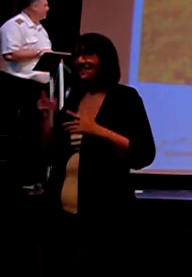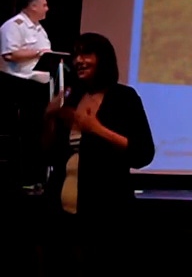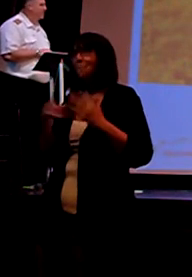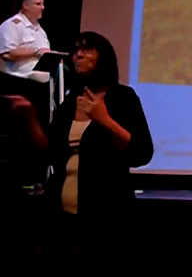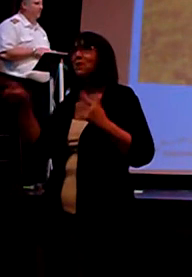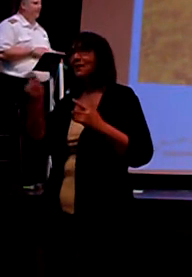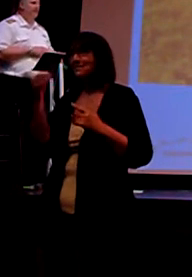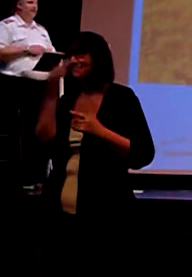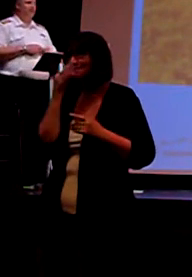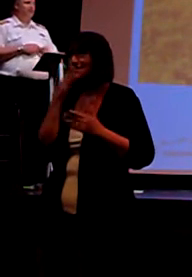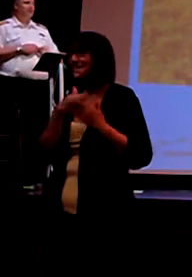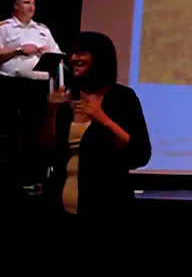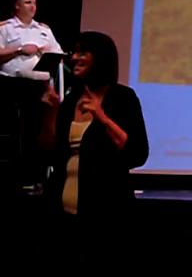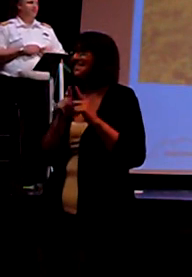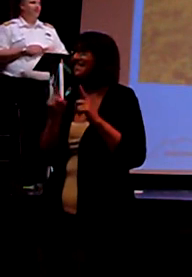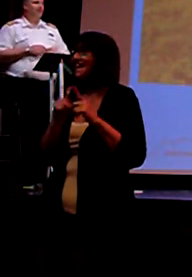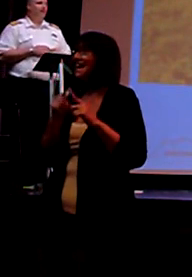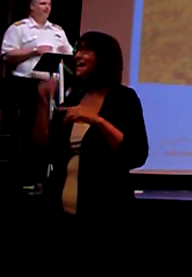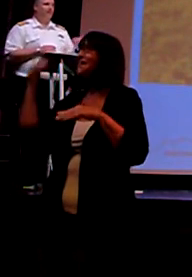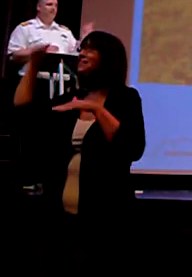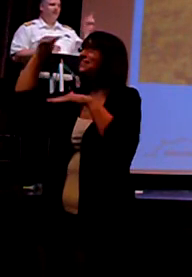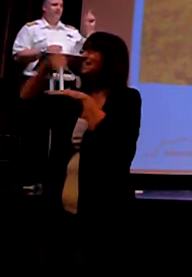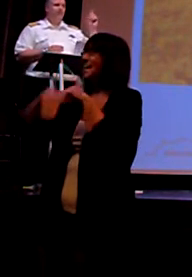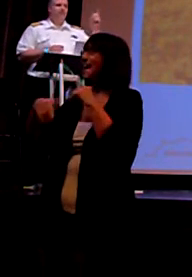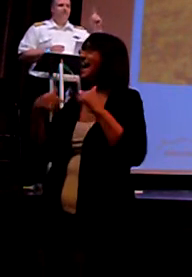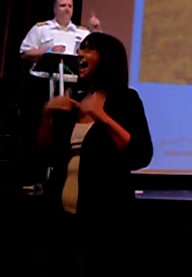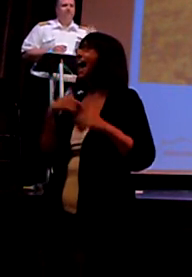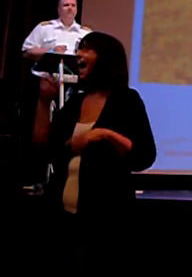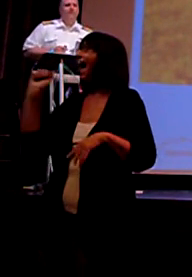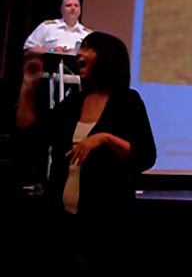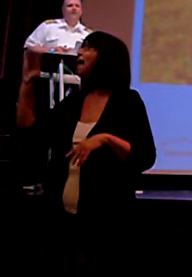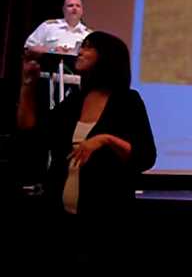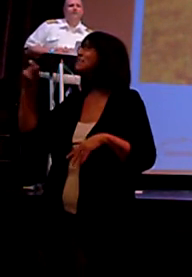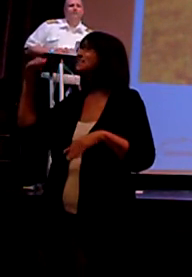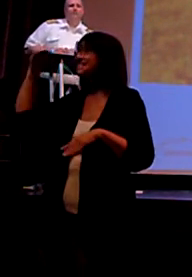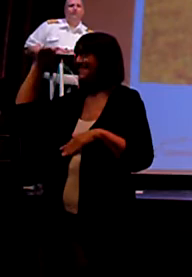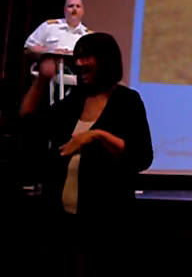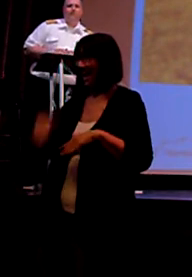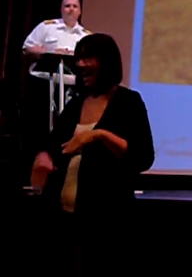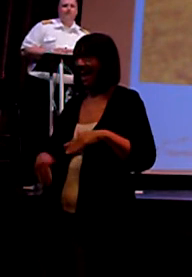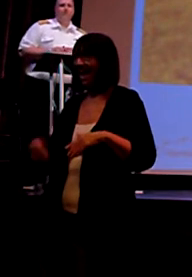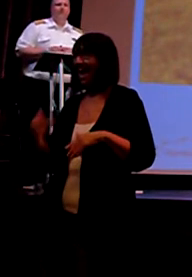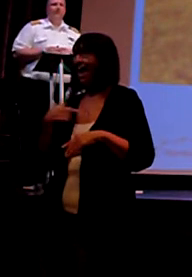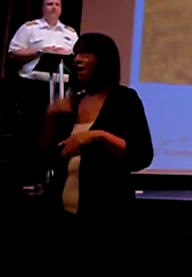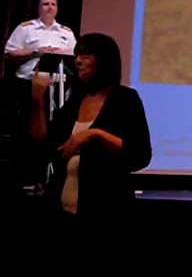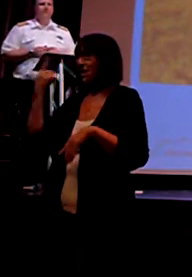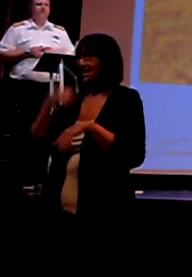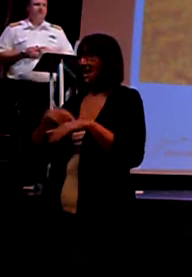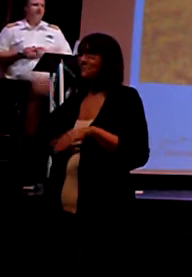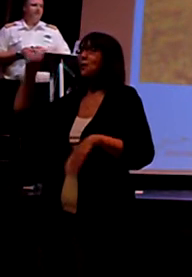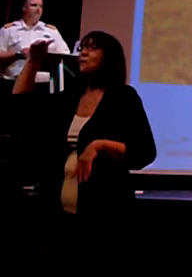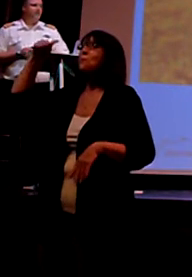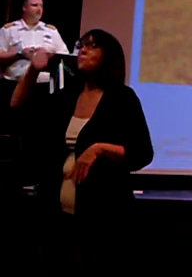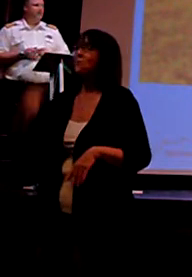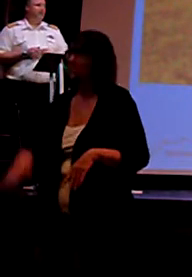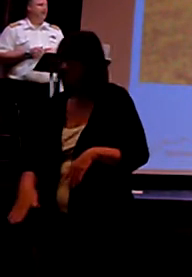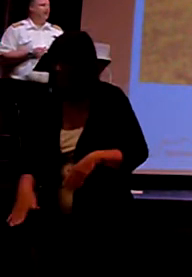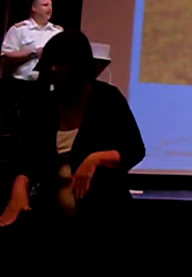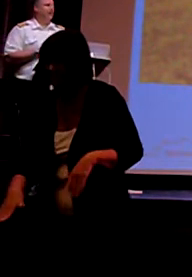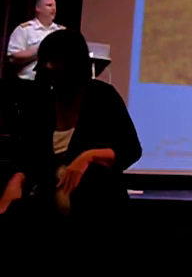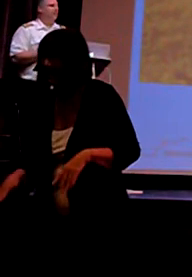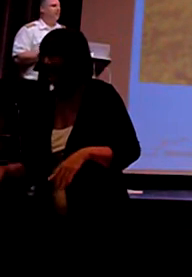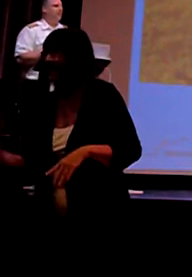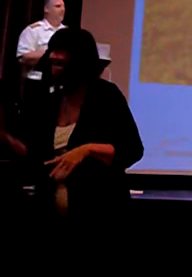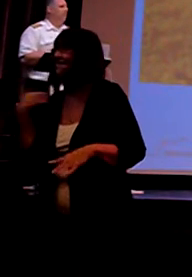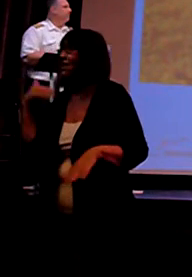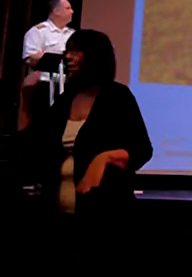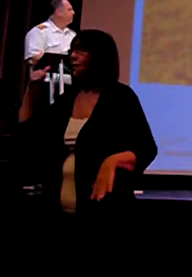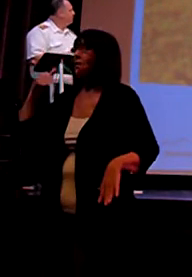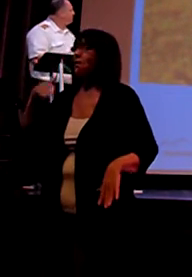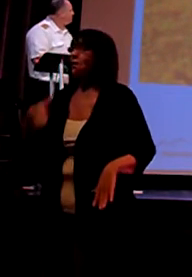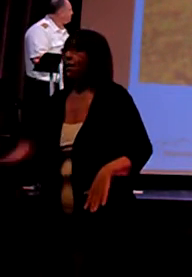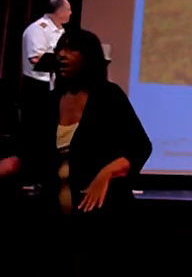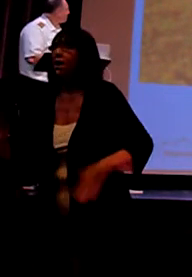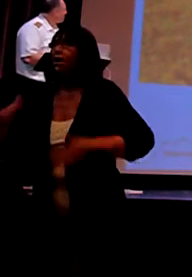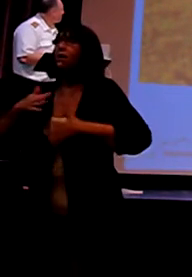The same with the Abyss on board here. I've done it once. I was very happy doing it, especially when I came out at the bottom.